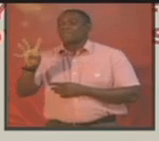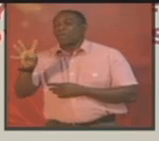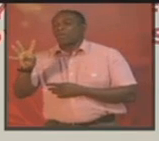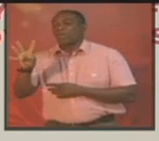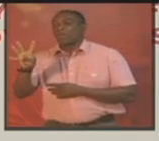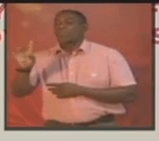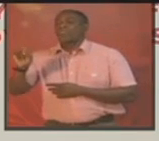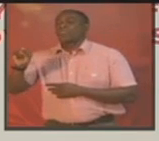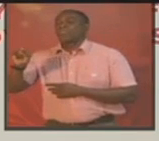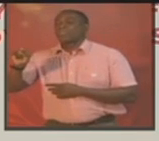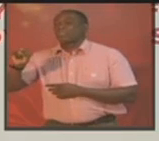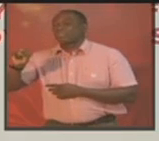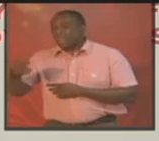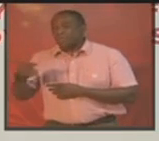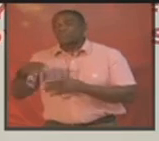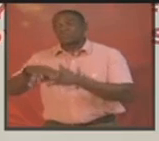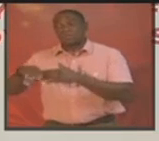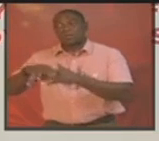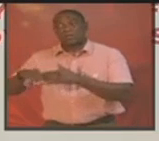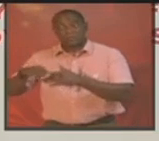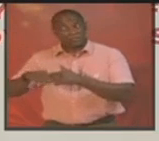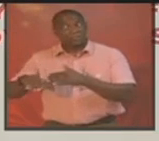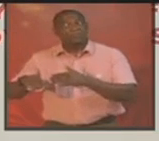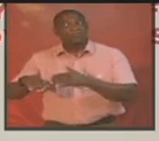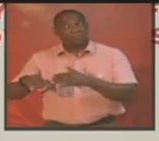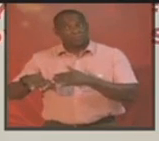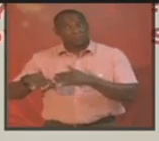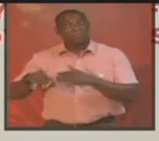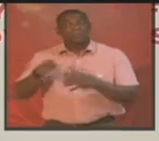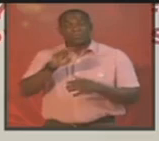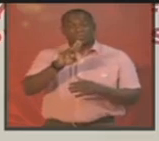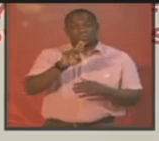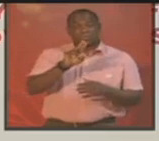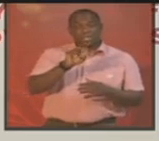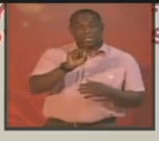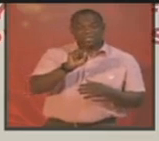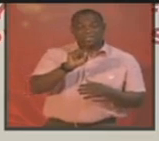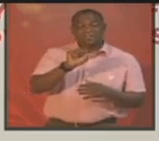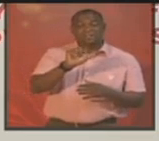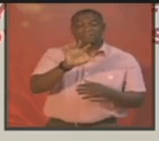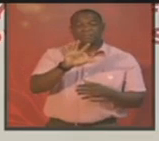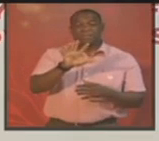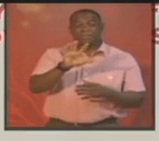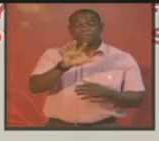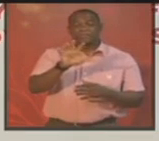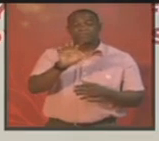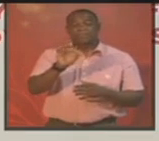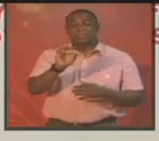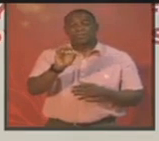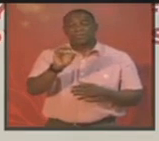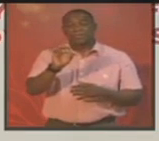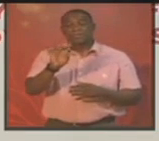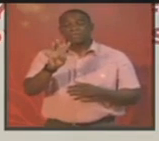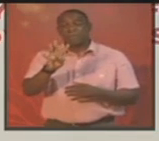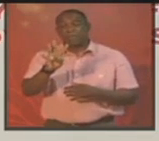$504,000, which includes the actual cost of the vaccine, which is roughly about $4